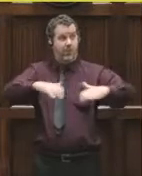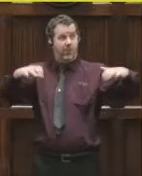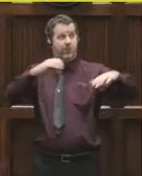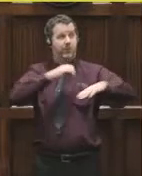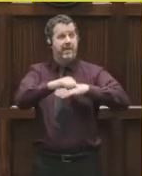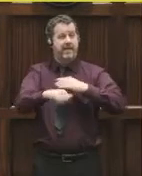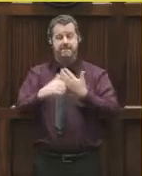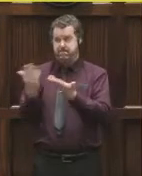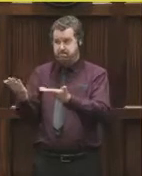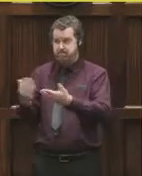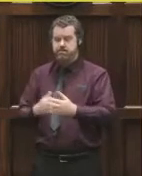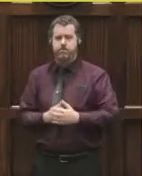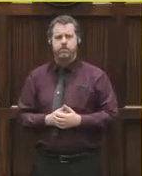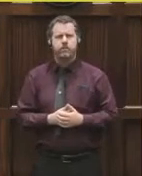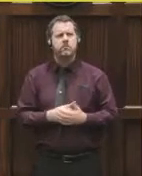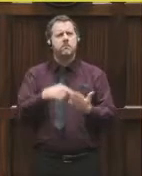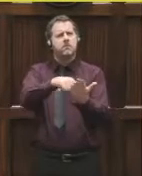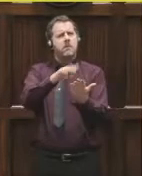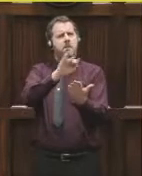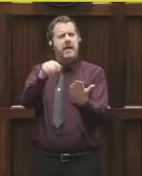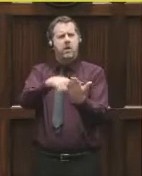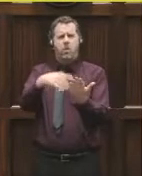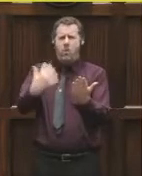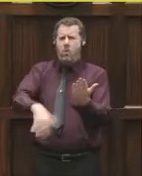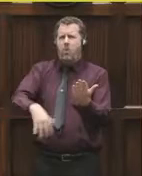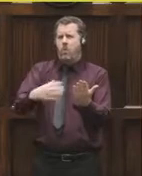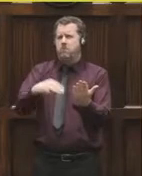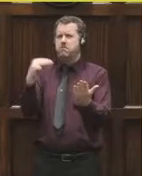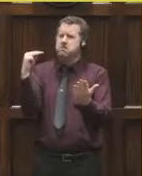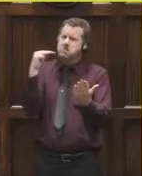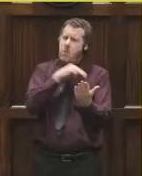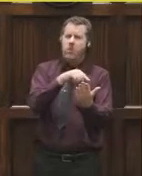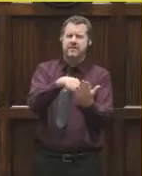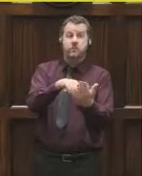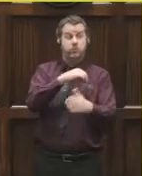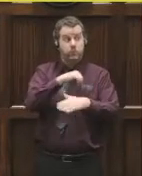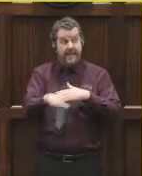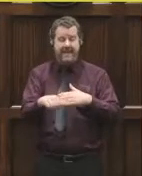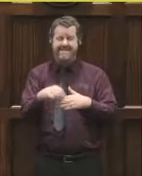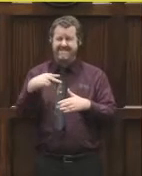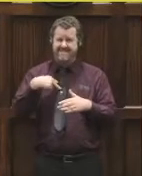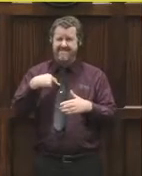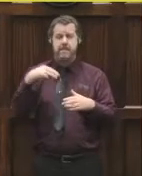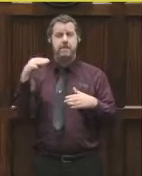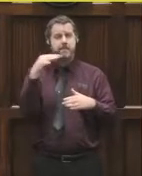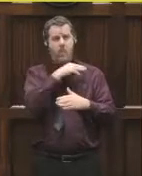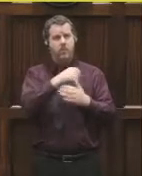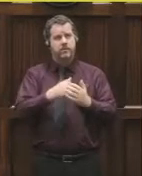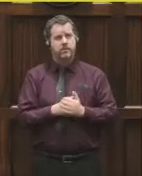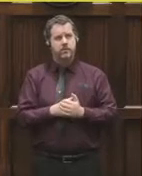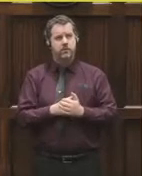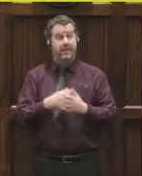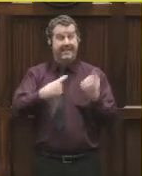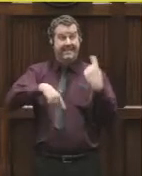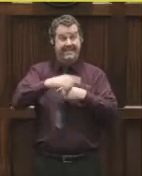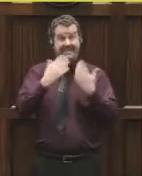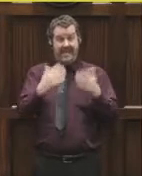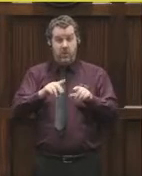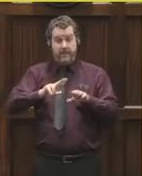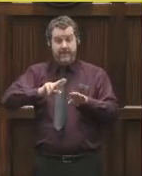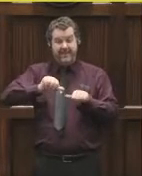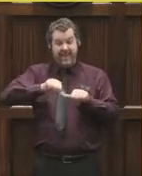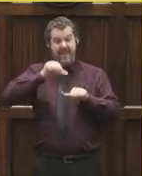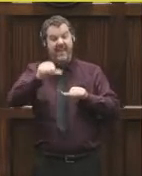is such an important bill, and today is hugely important today as we take this crucial step in recognising